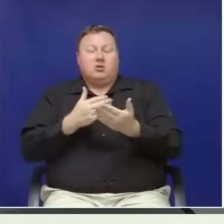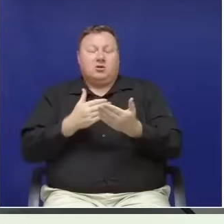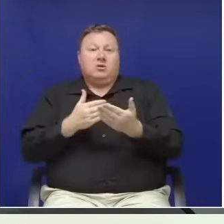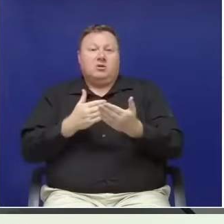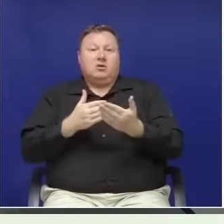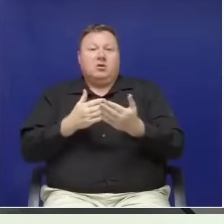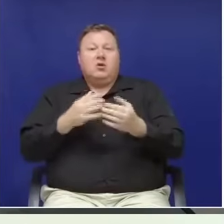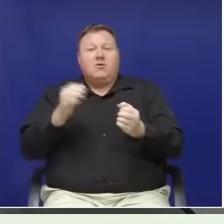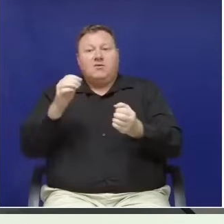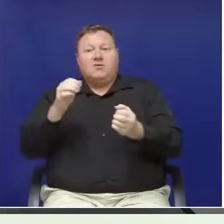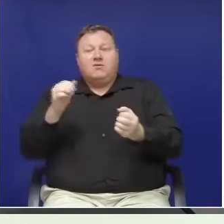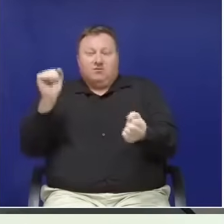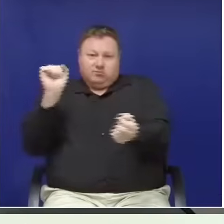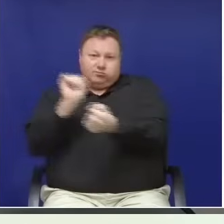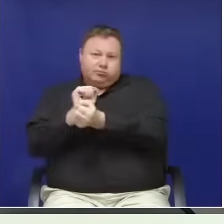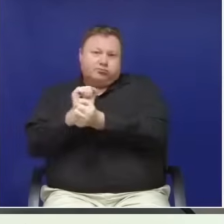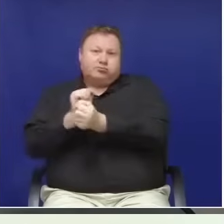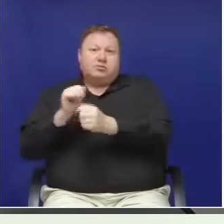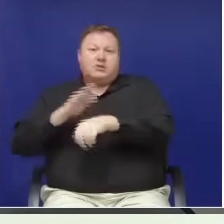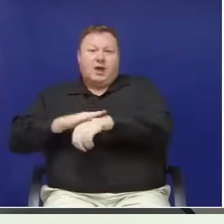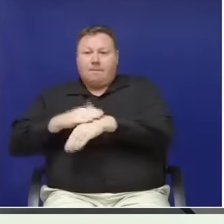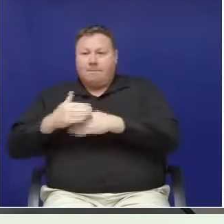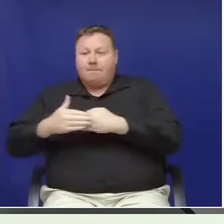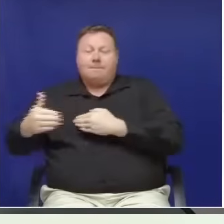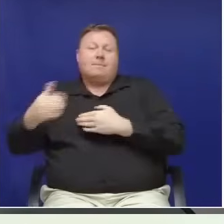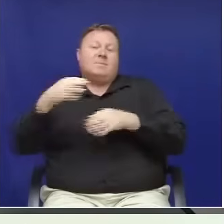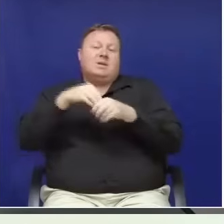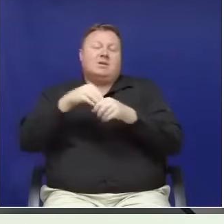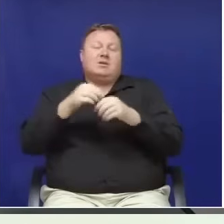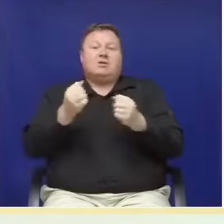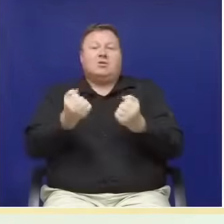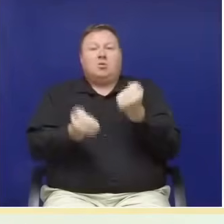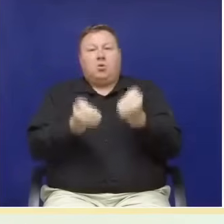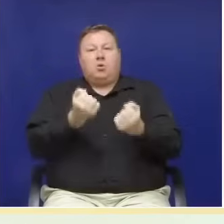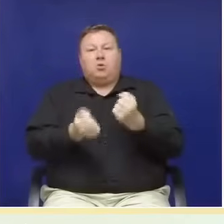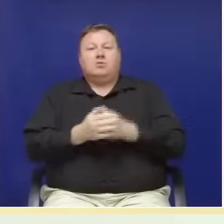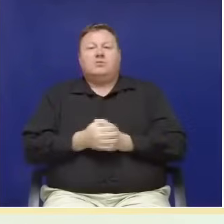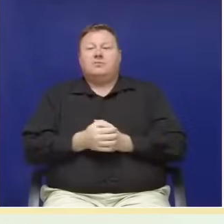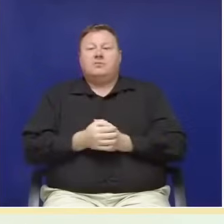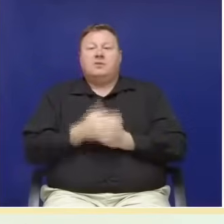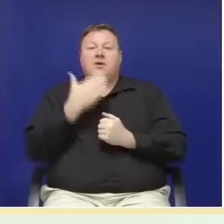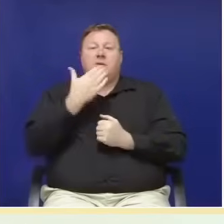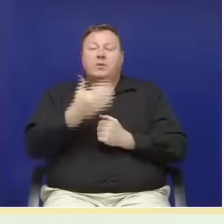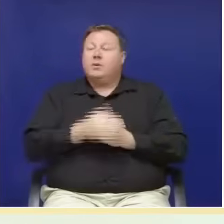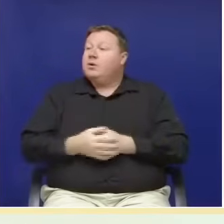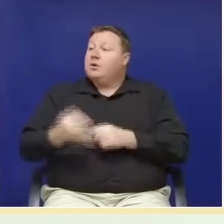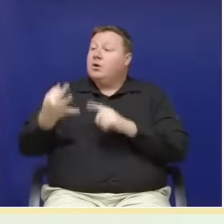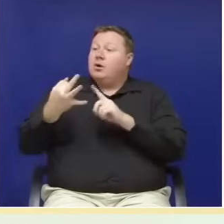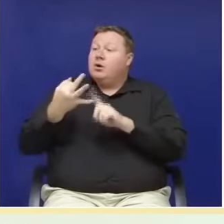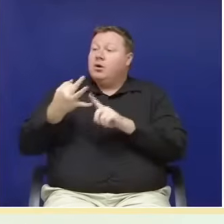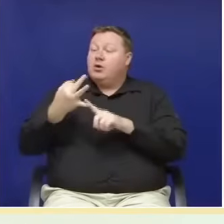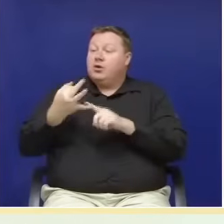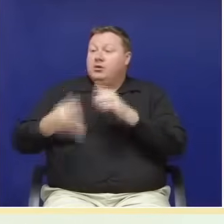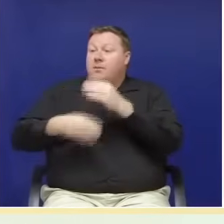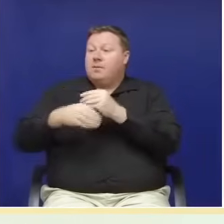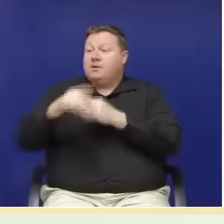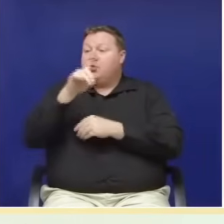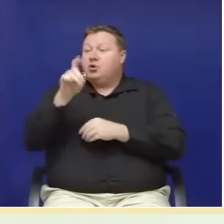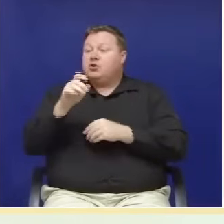our courts. Thank you. The third supplementary question will be asked by the Honourable Engelbrecht.